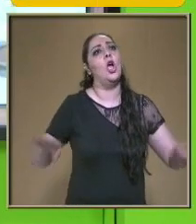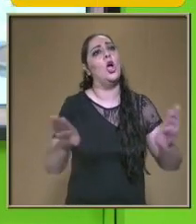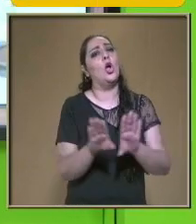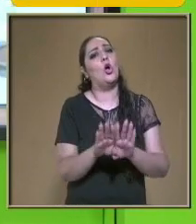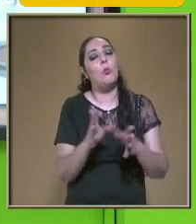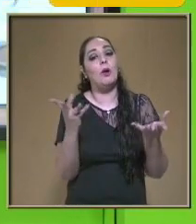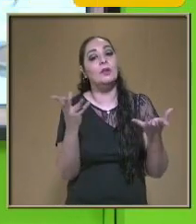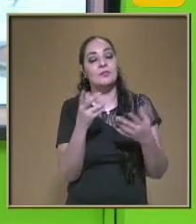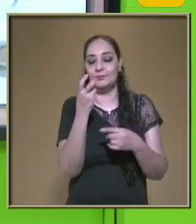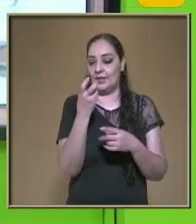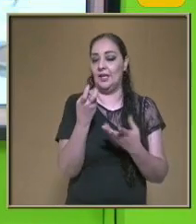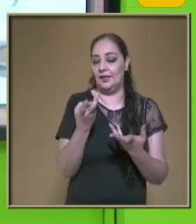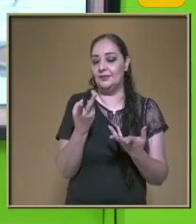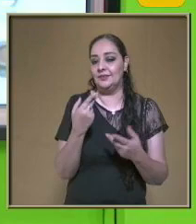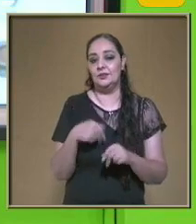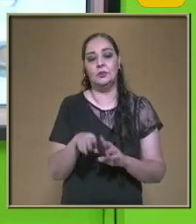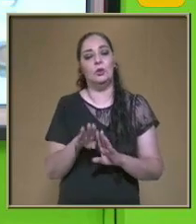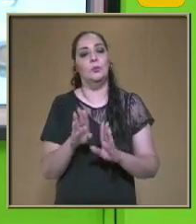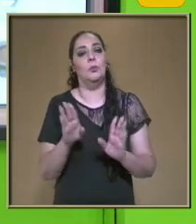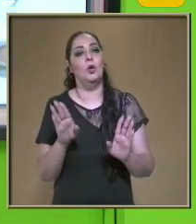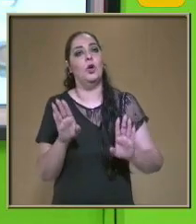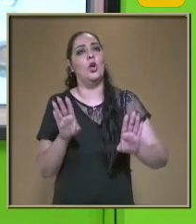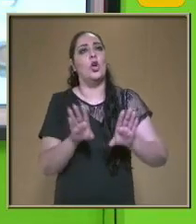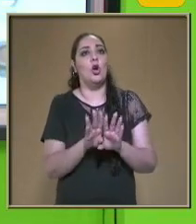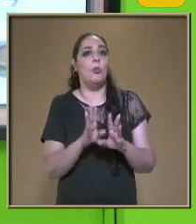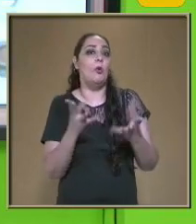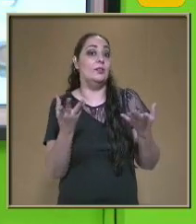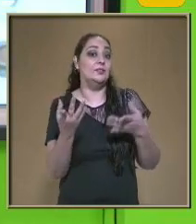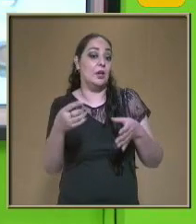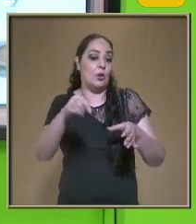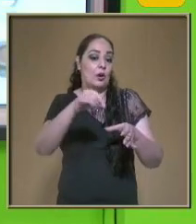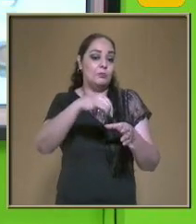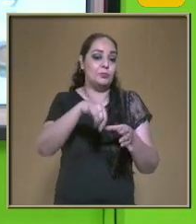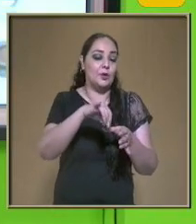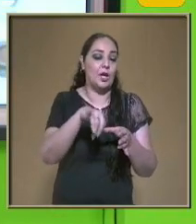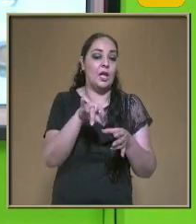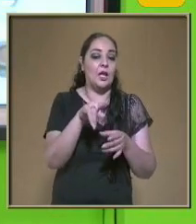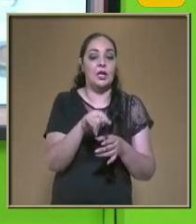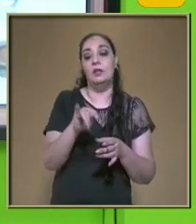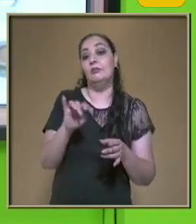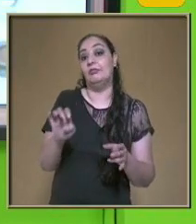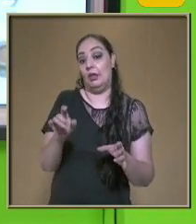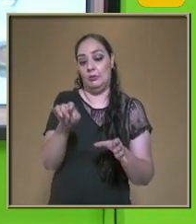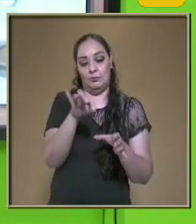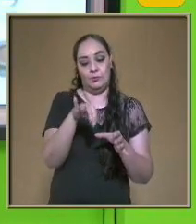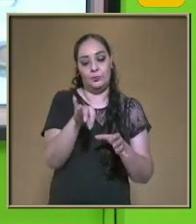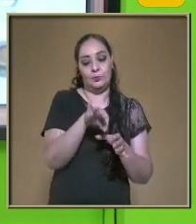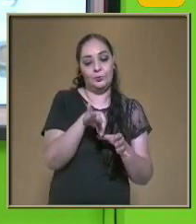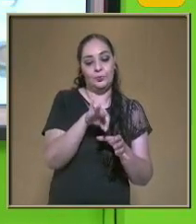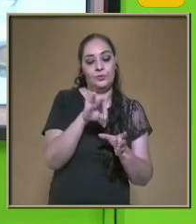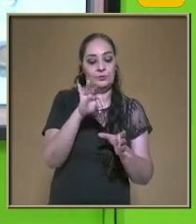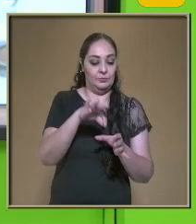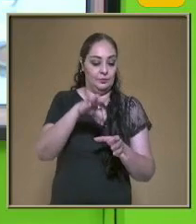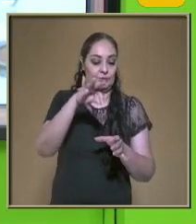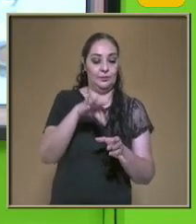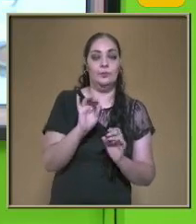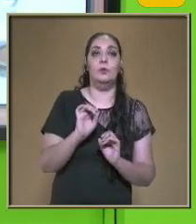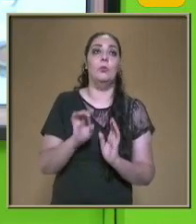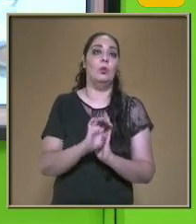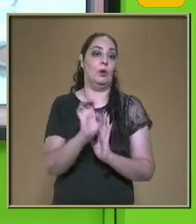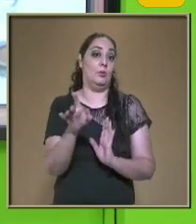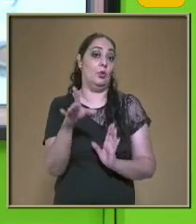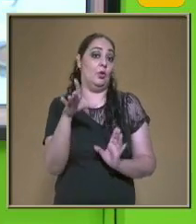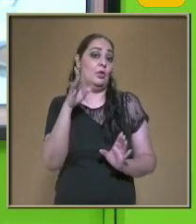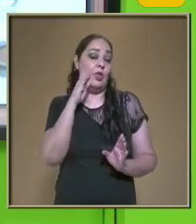These are the instructions. How to make a cup of tea, okay? The lemon tea, for example, un té de limón,